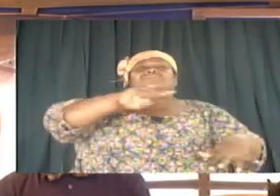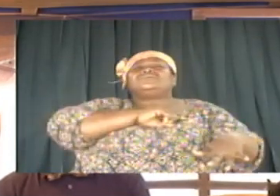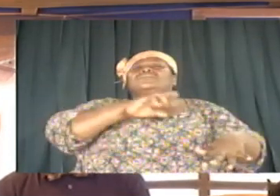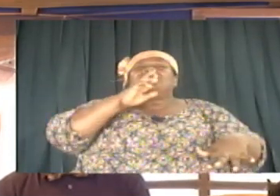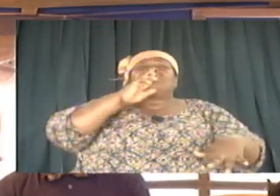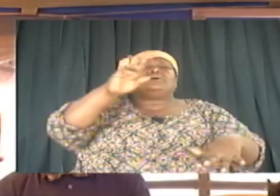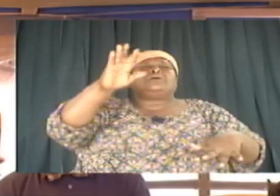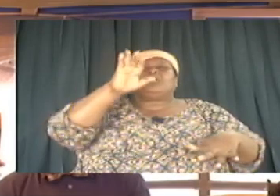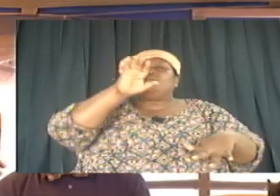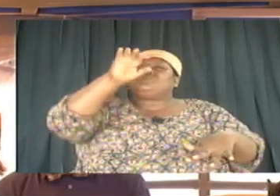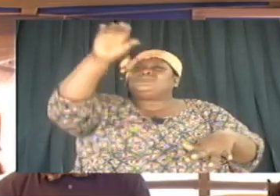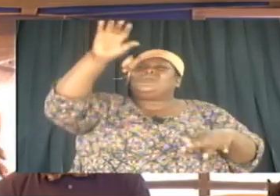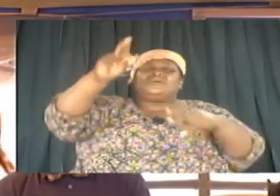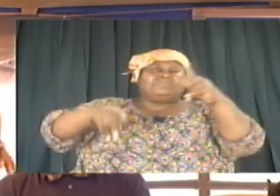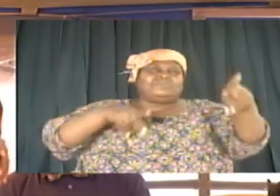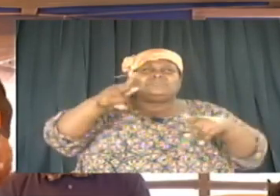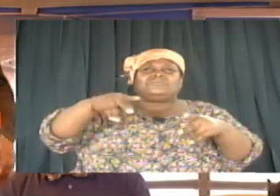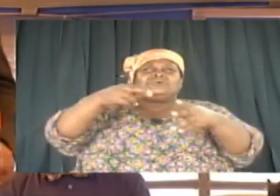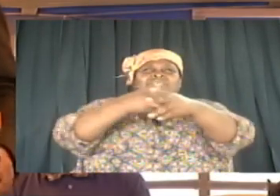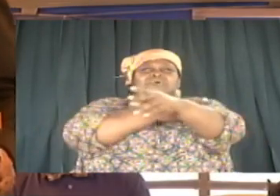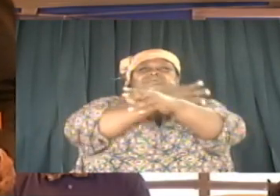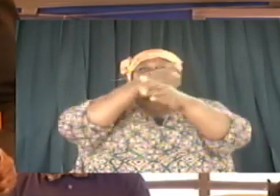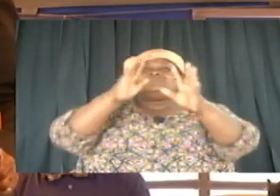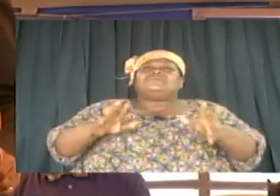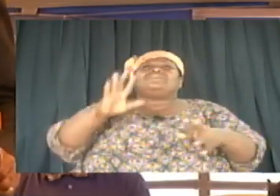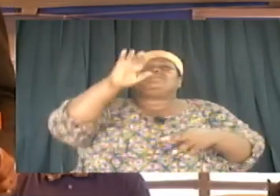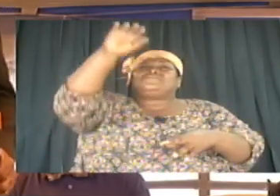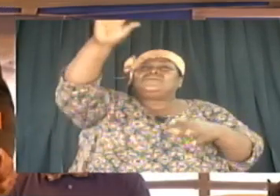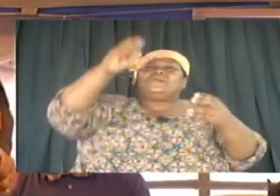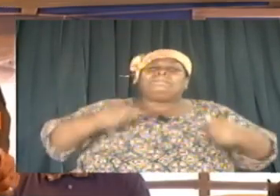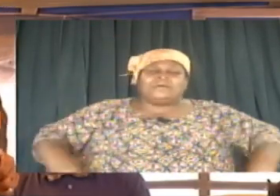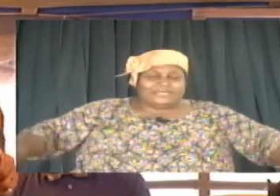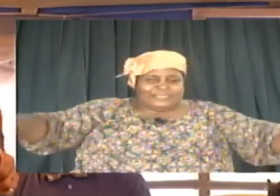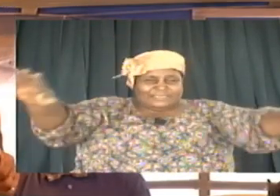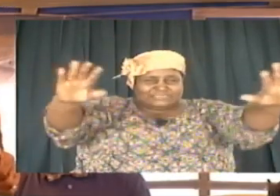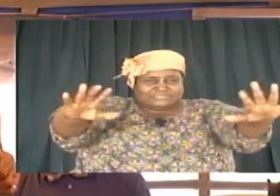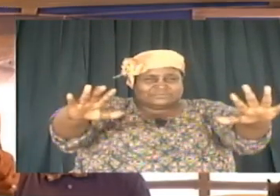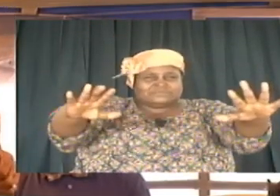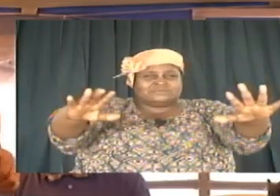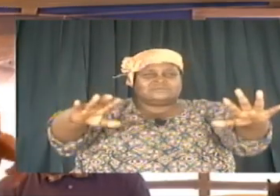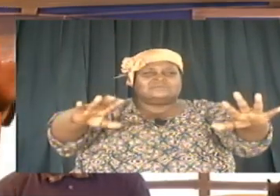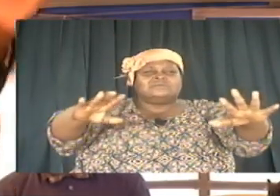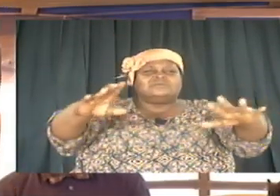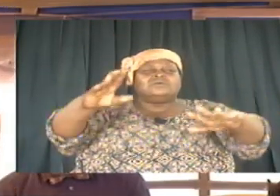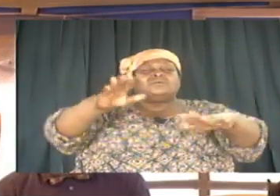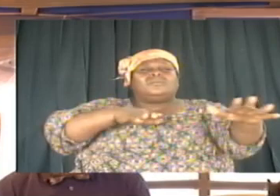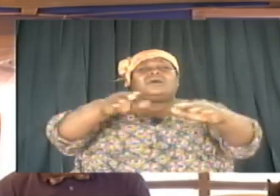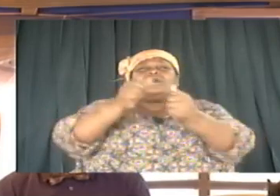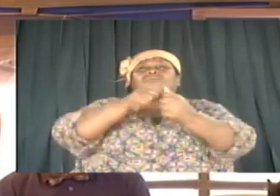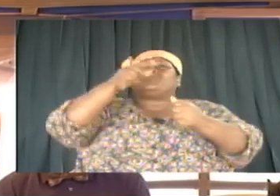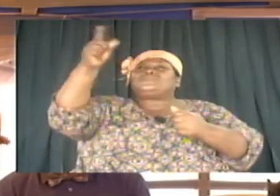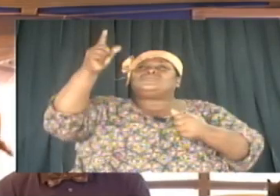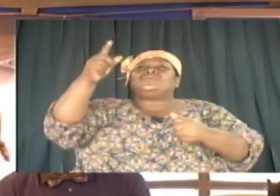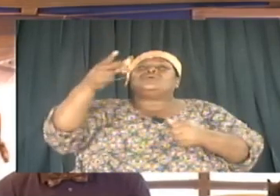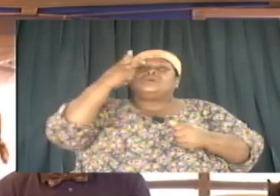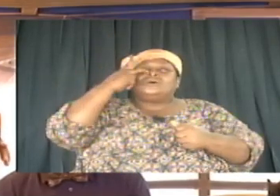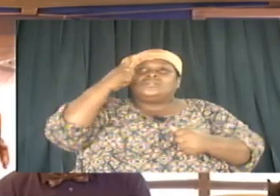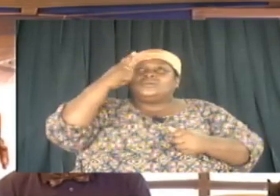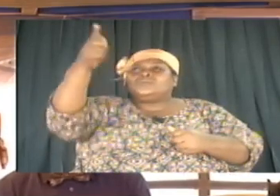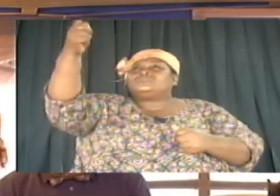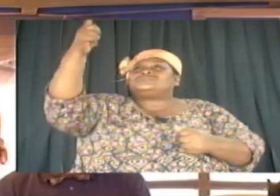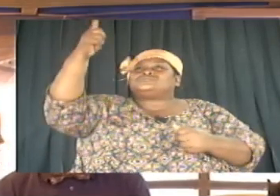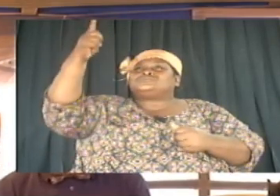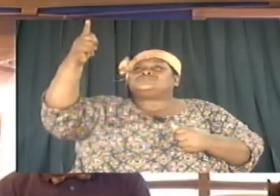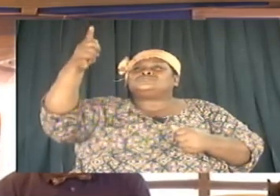sheep of your pasture. We walk with you. We look to you. We bless your great name. Thank you. Have us